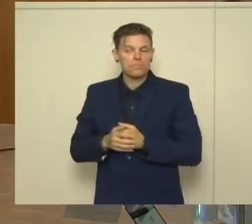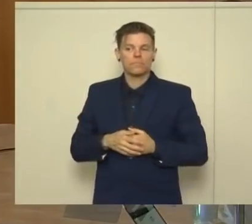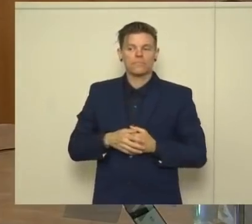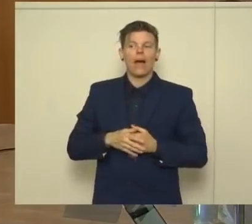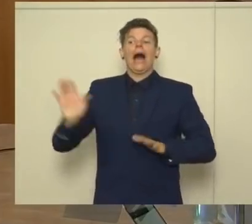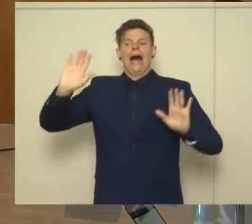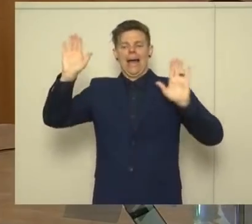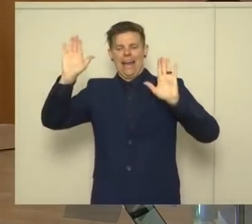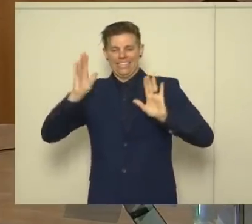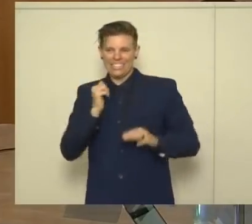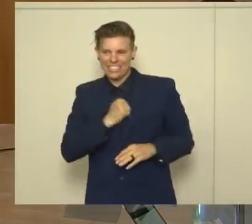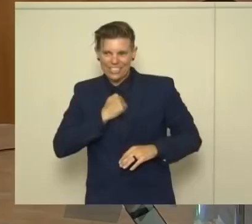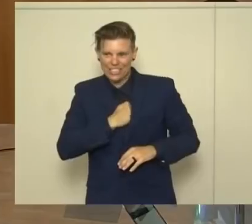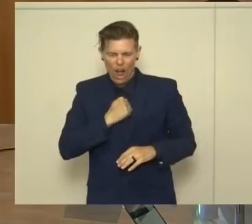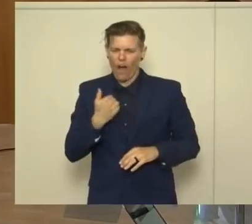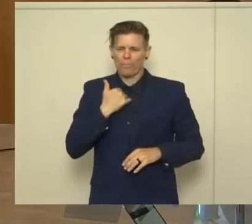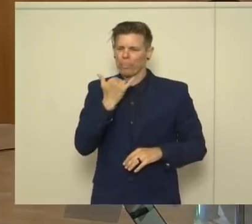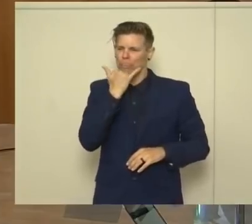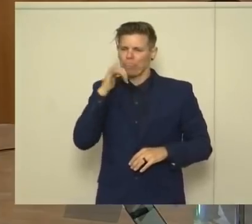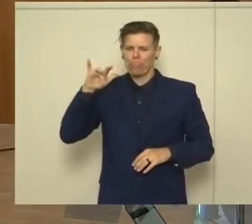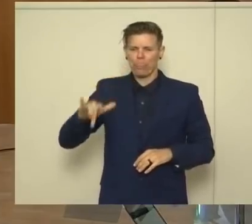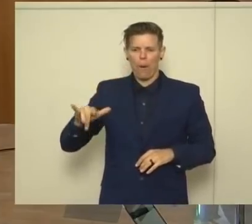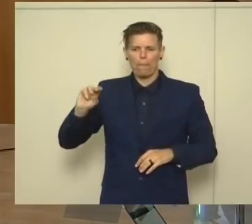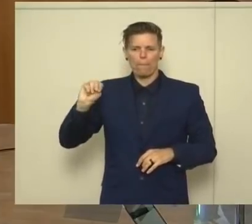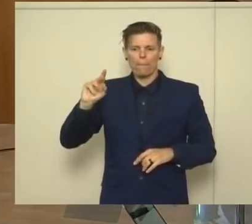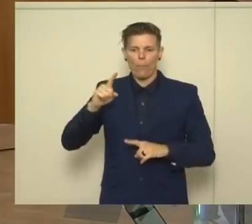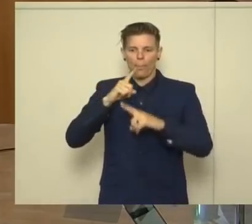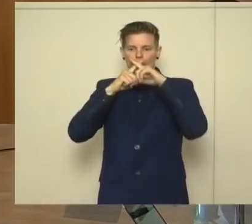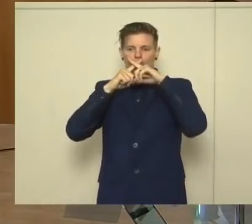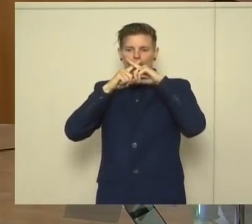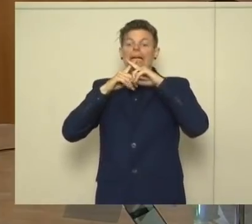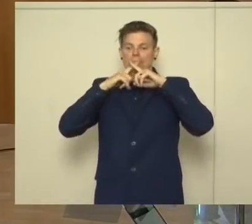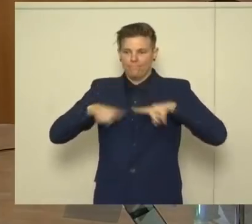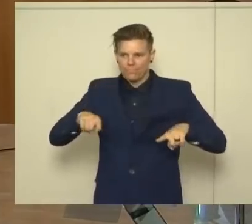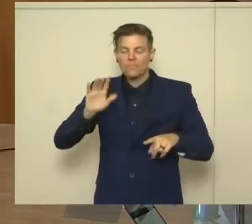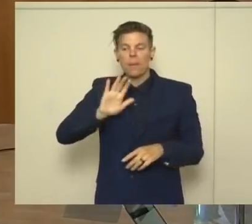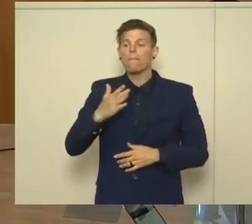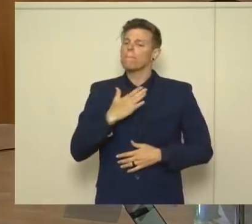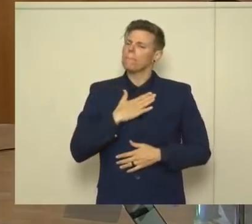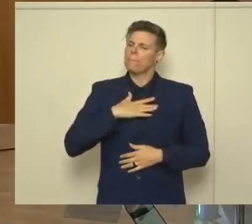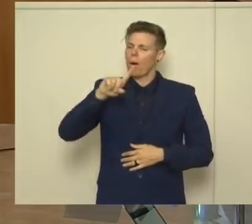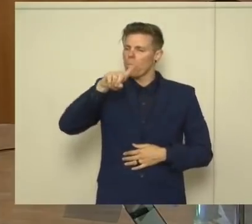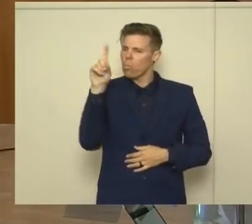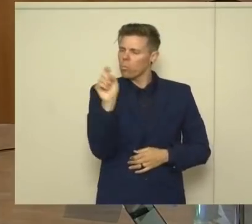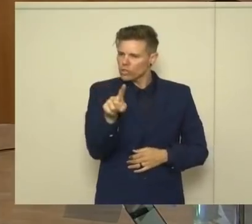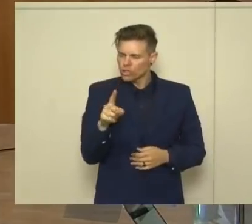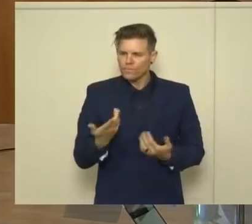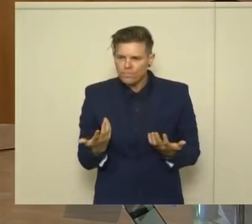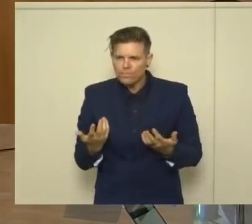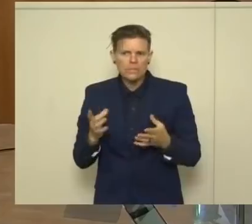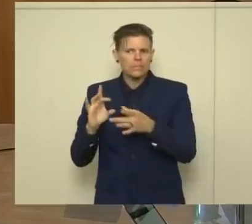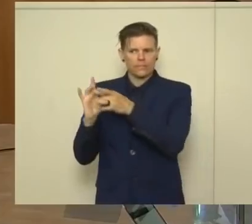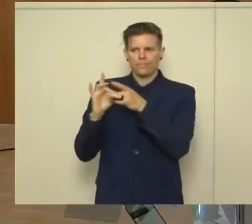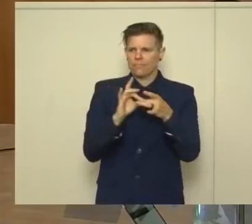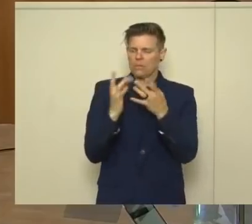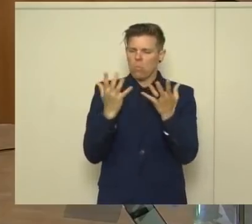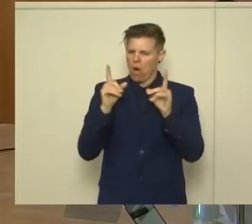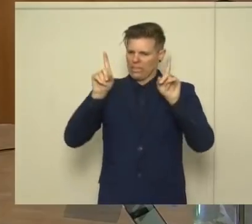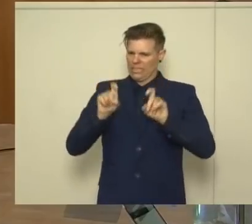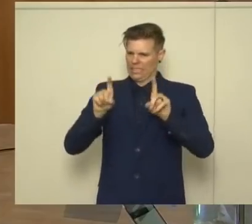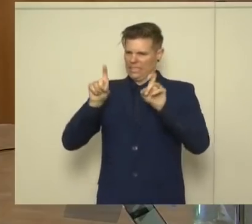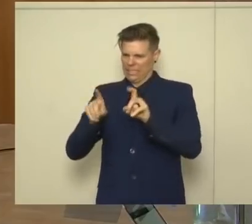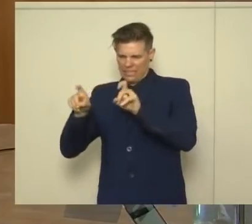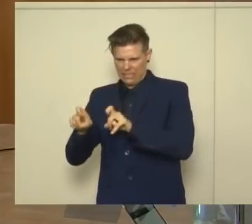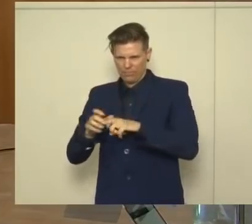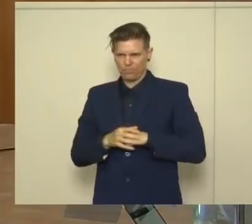Sorry, I think I muted myself again. Yes, my question is surrounding testing. I know there was some